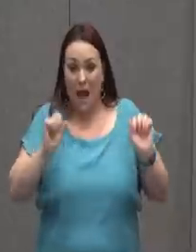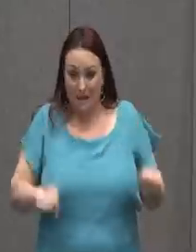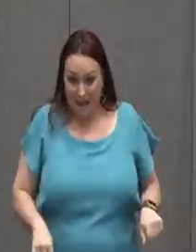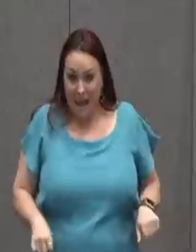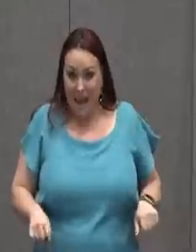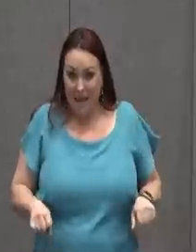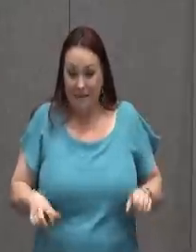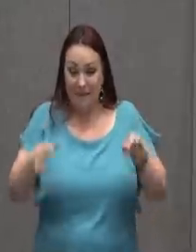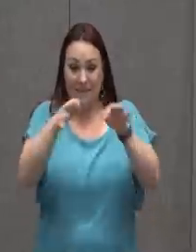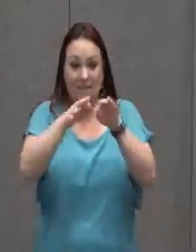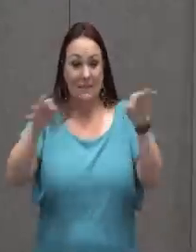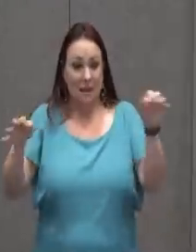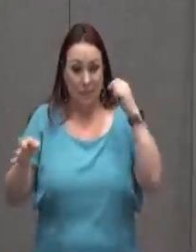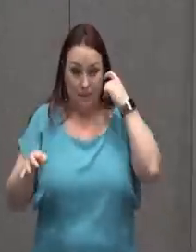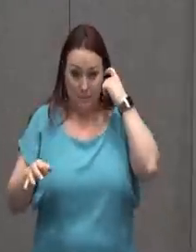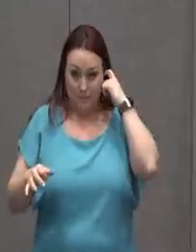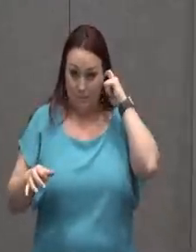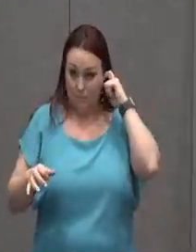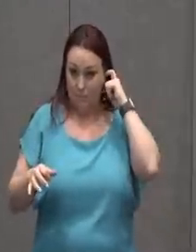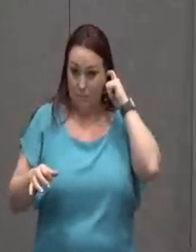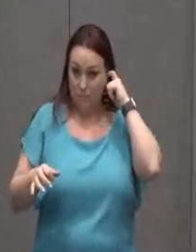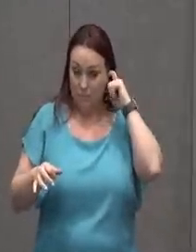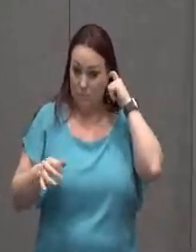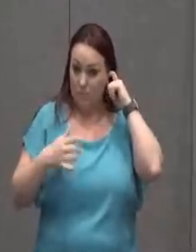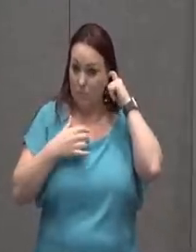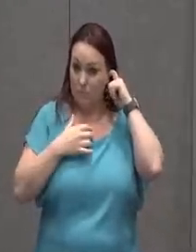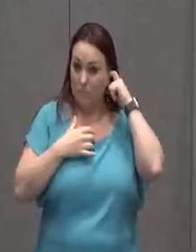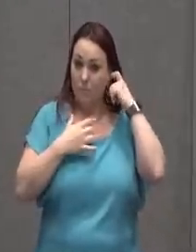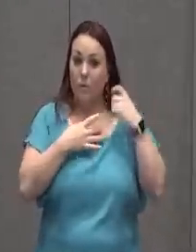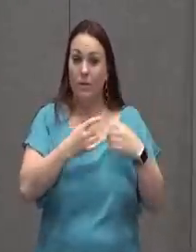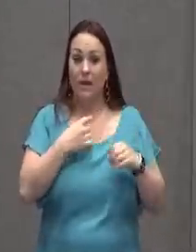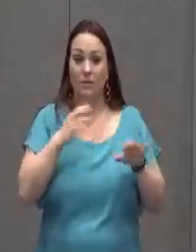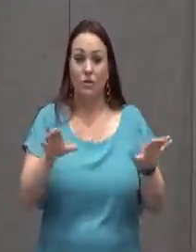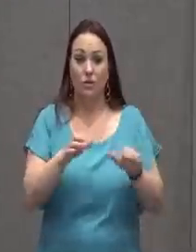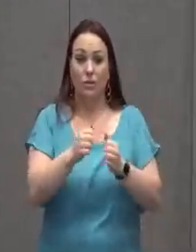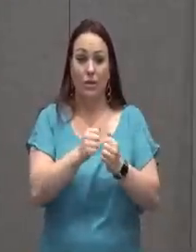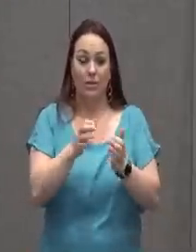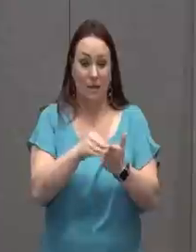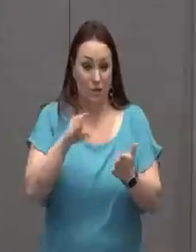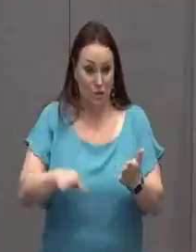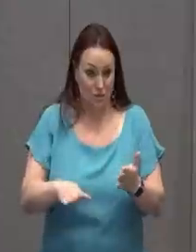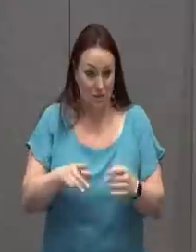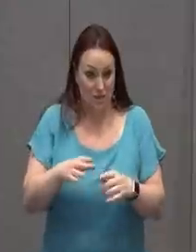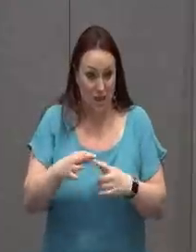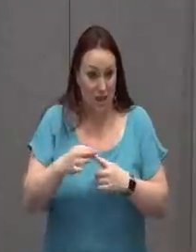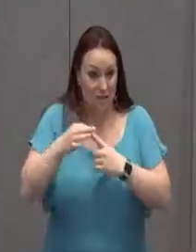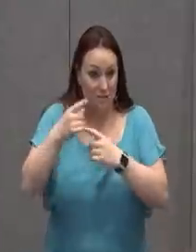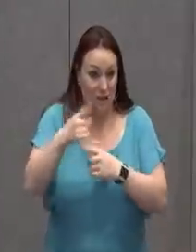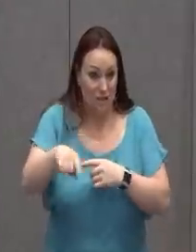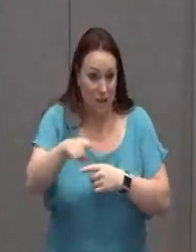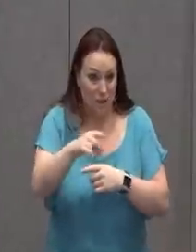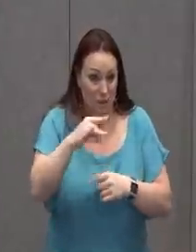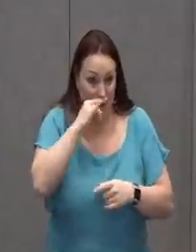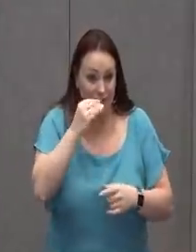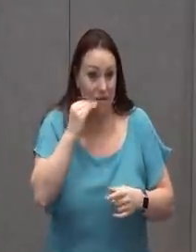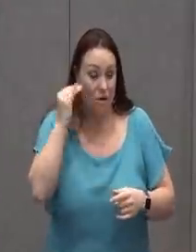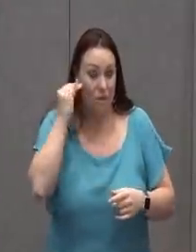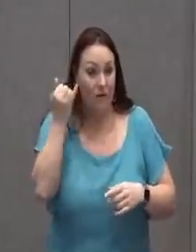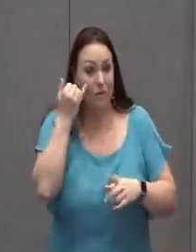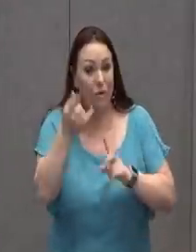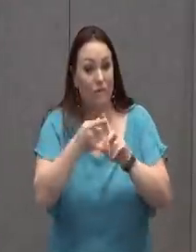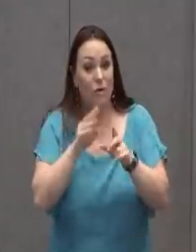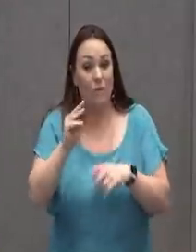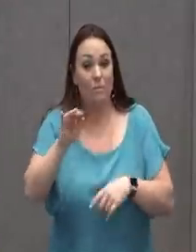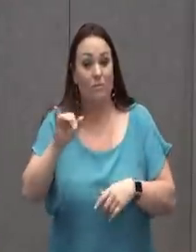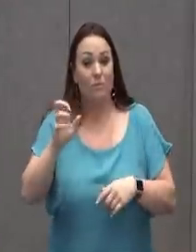can statement. And so what we like to do with our students, just like you kiddos at home, especially you from Mission Avenue, we like to